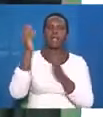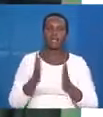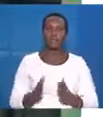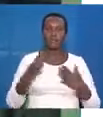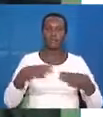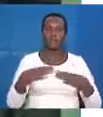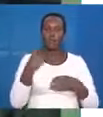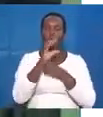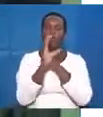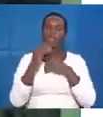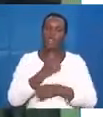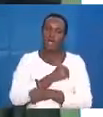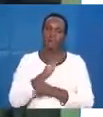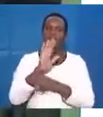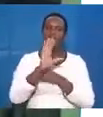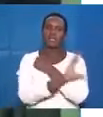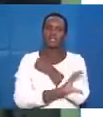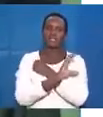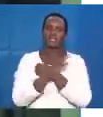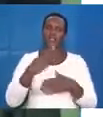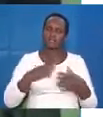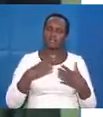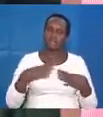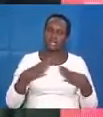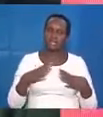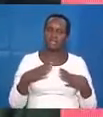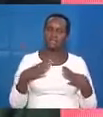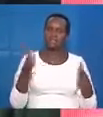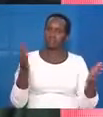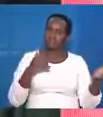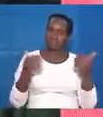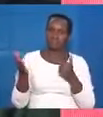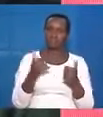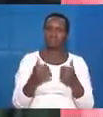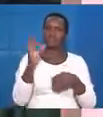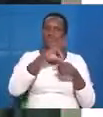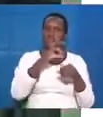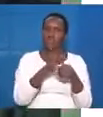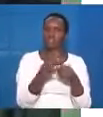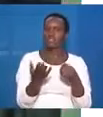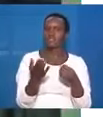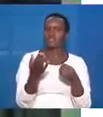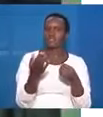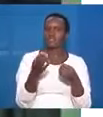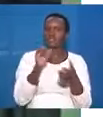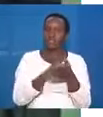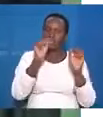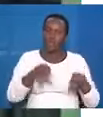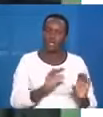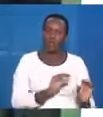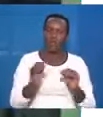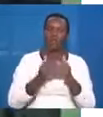in record numbers and append their approval in a record time so that we move to the next